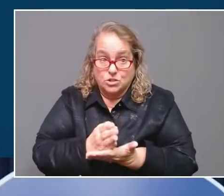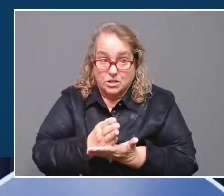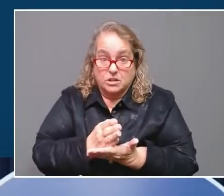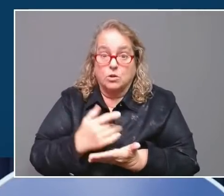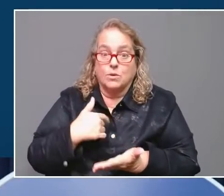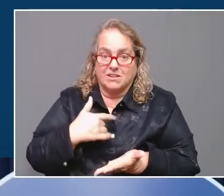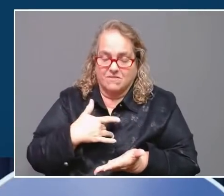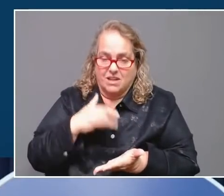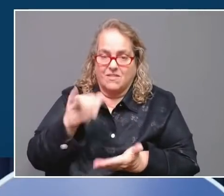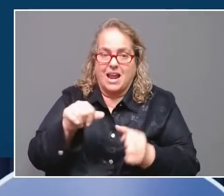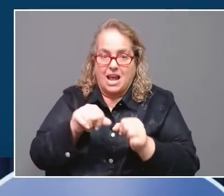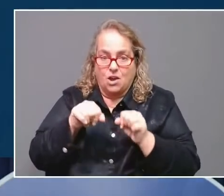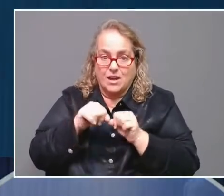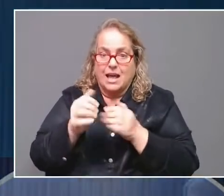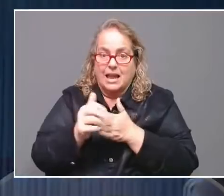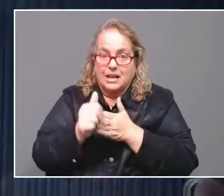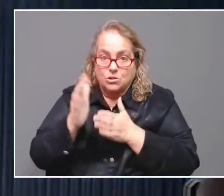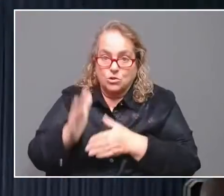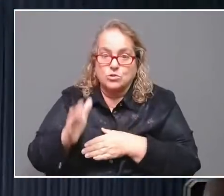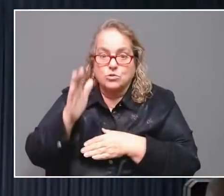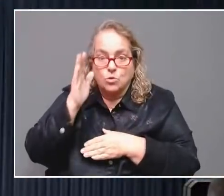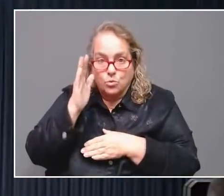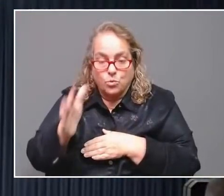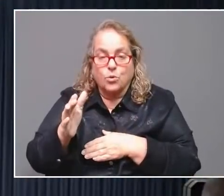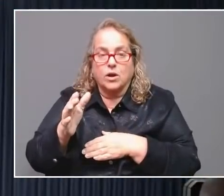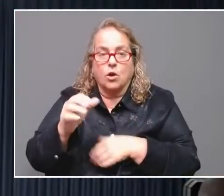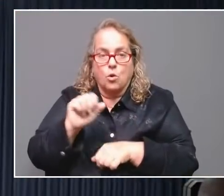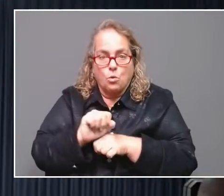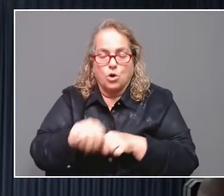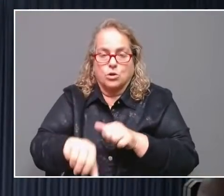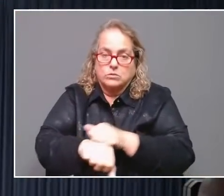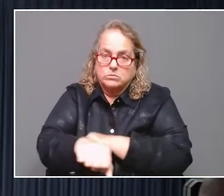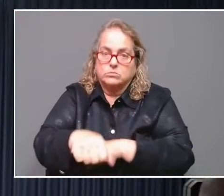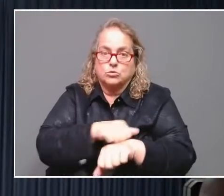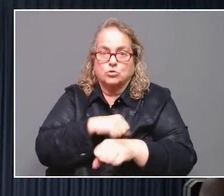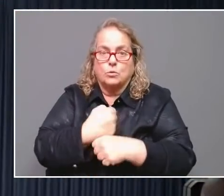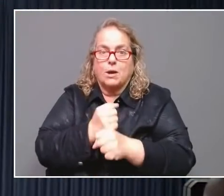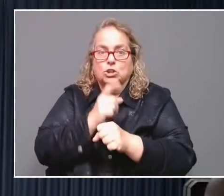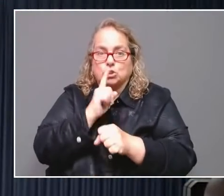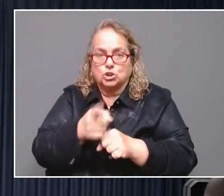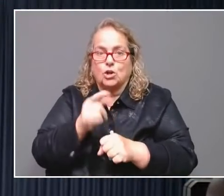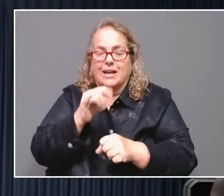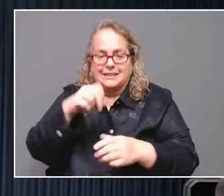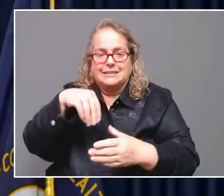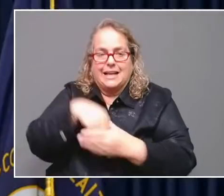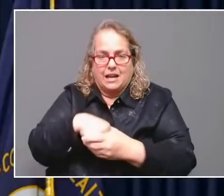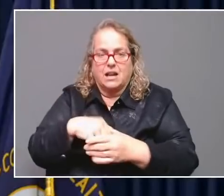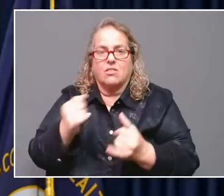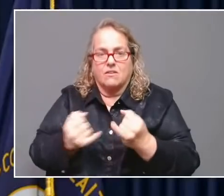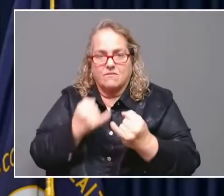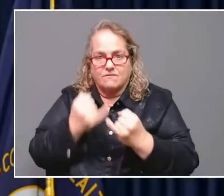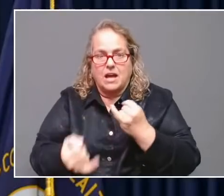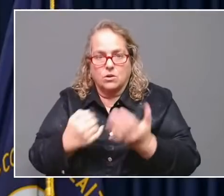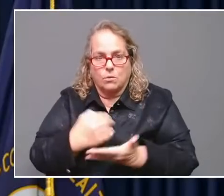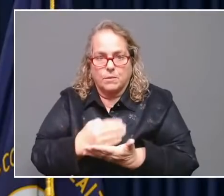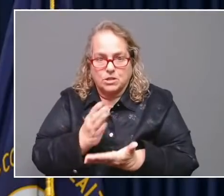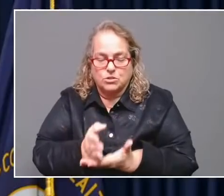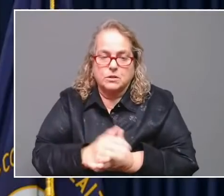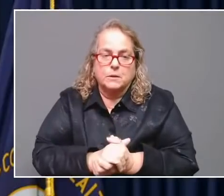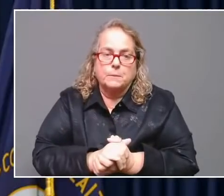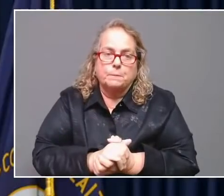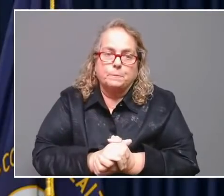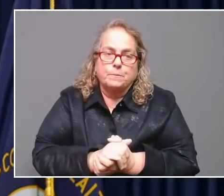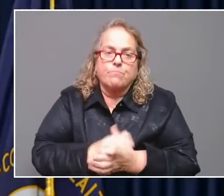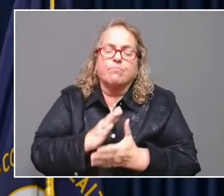area leaders will be going to work on ensuring that it's ultimately in the final passed budget. But let's just take a